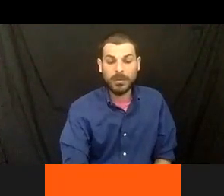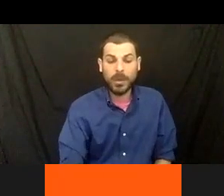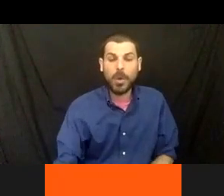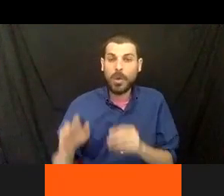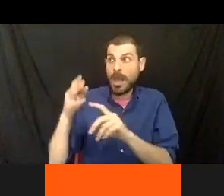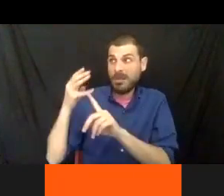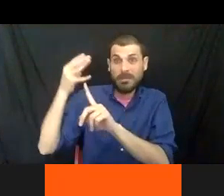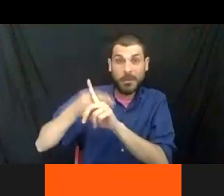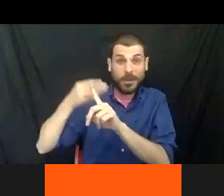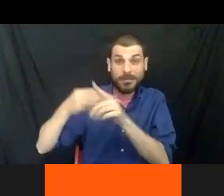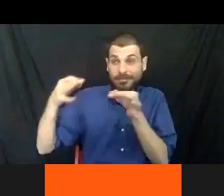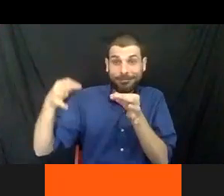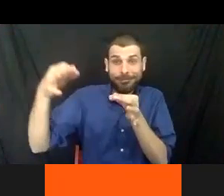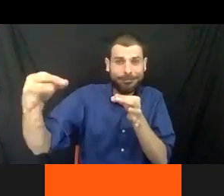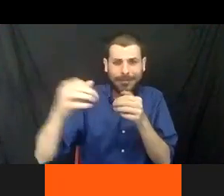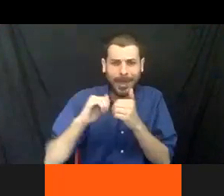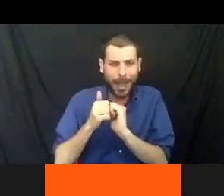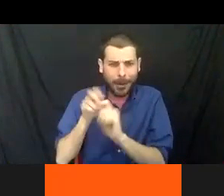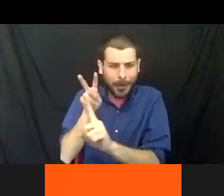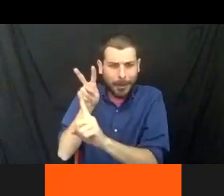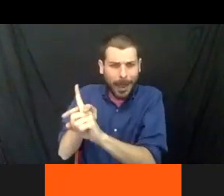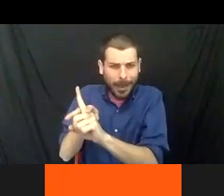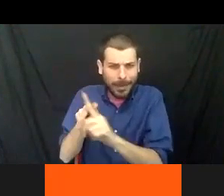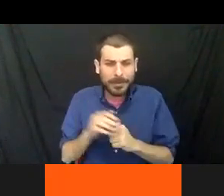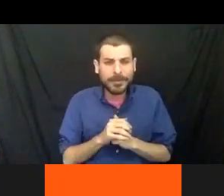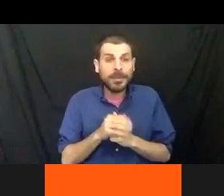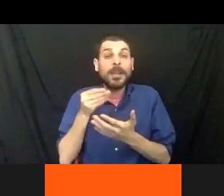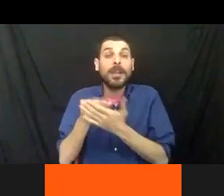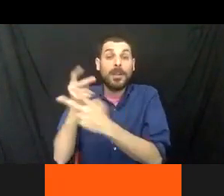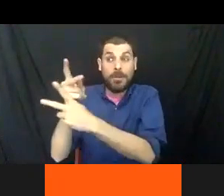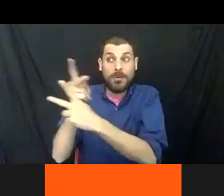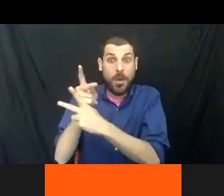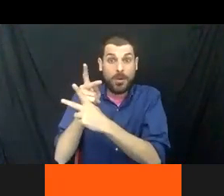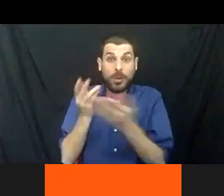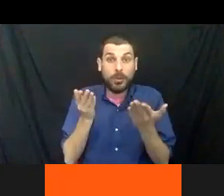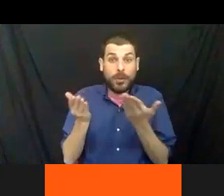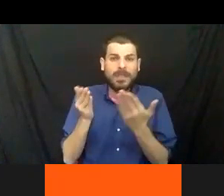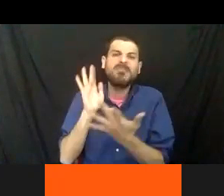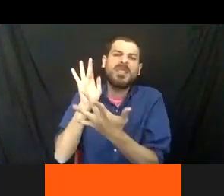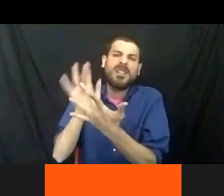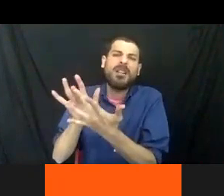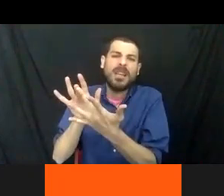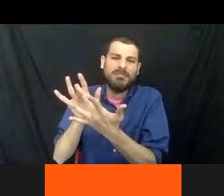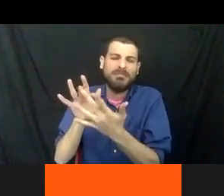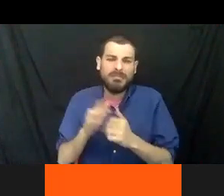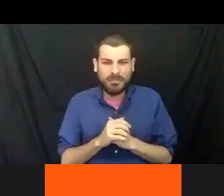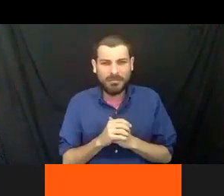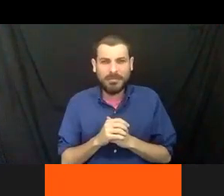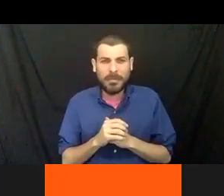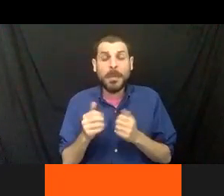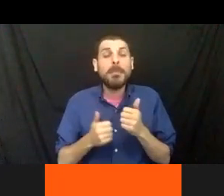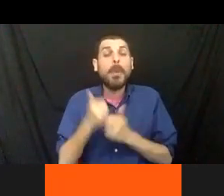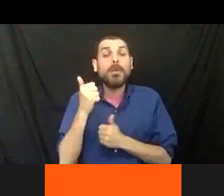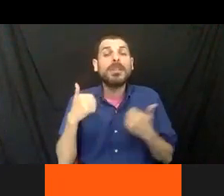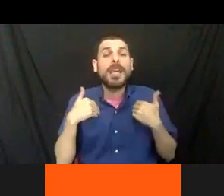Okay, well, you can call up the loan servicer. A lot of loan services will have fax numbers